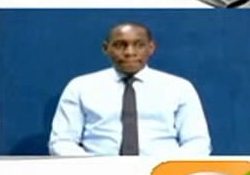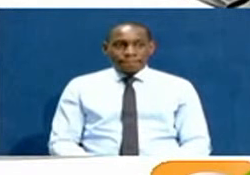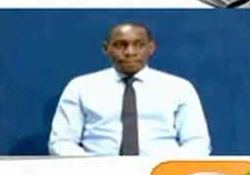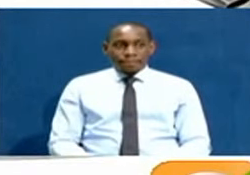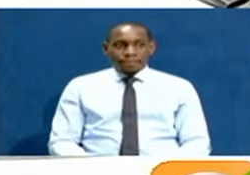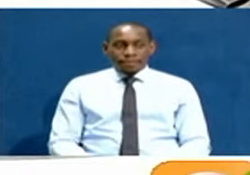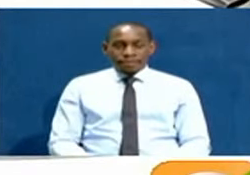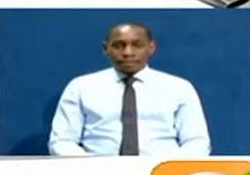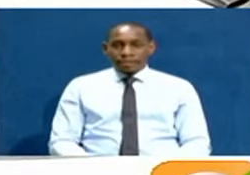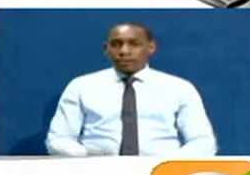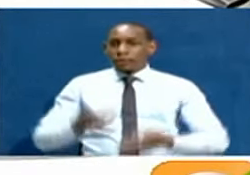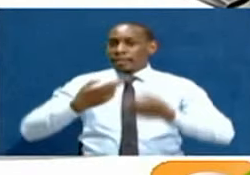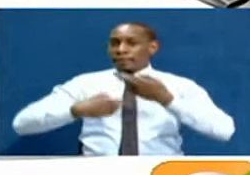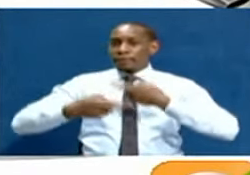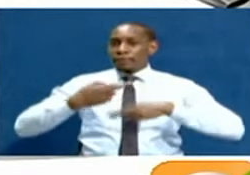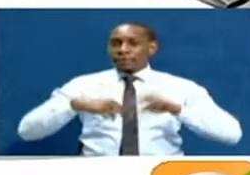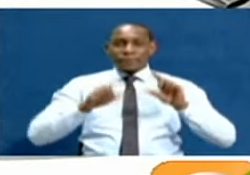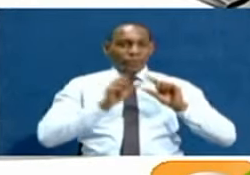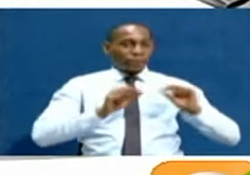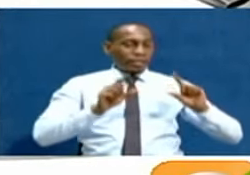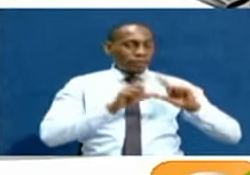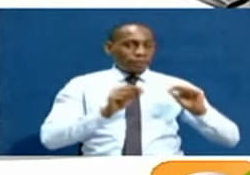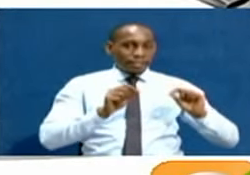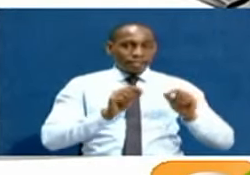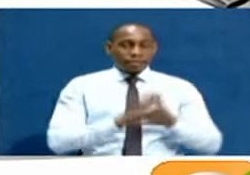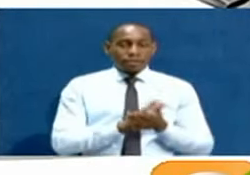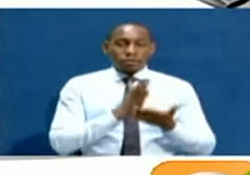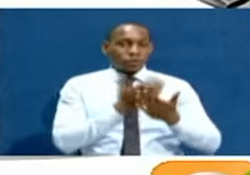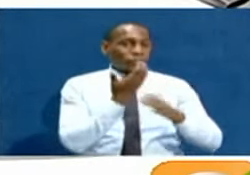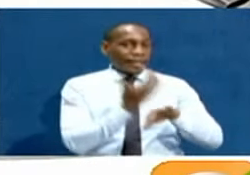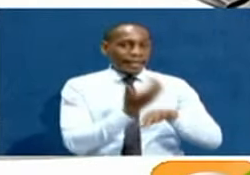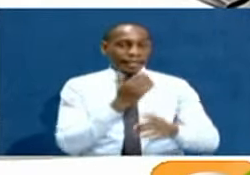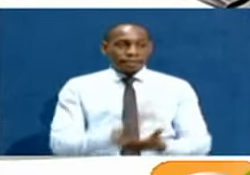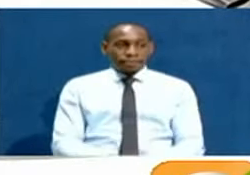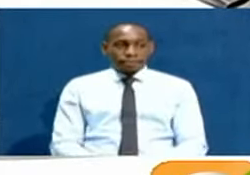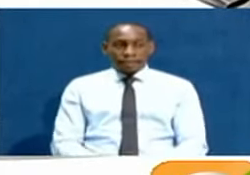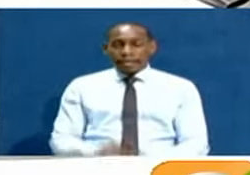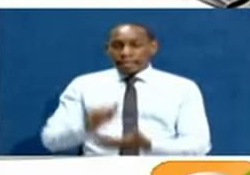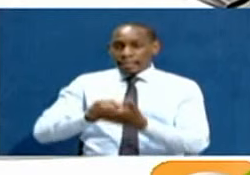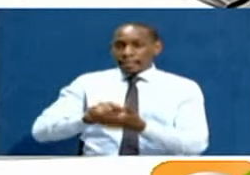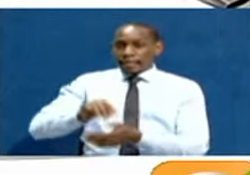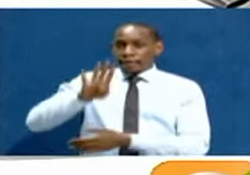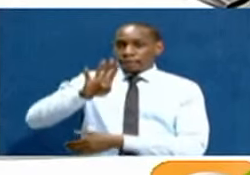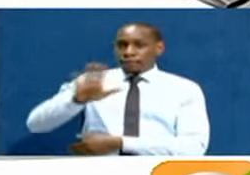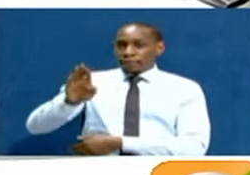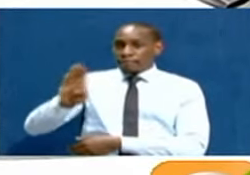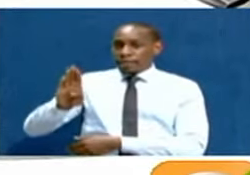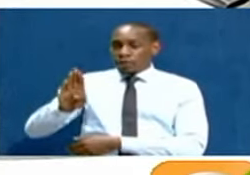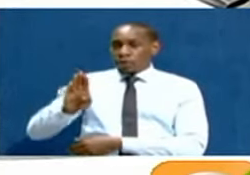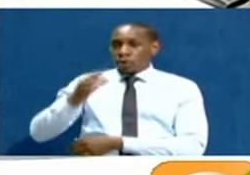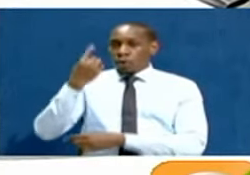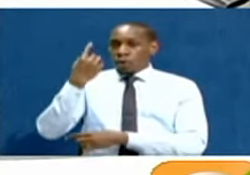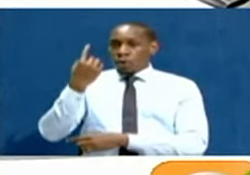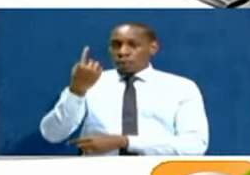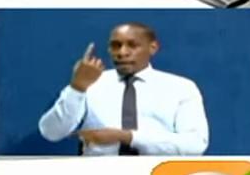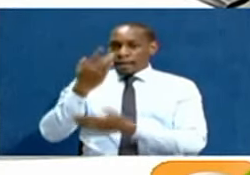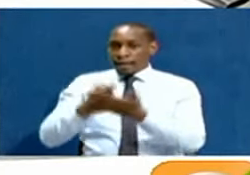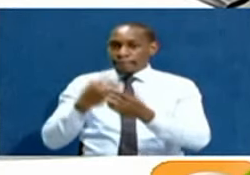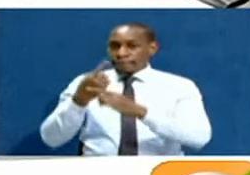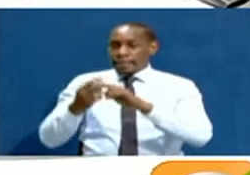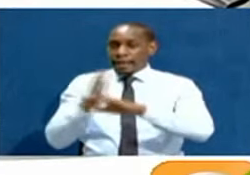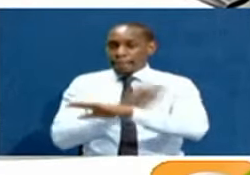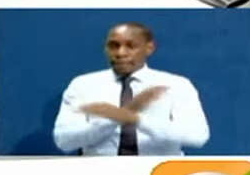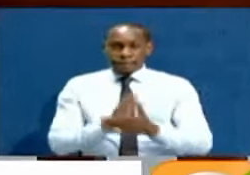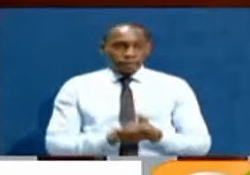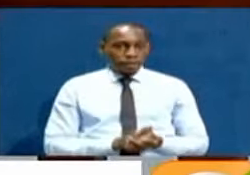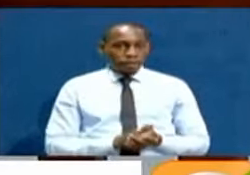It's a pity you bring back these words, you know. Quite difficult to live. But that was 45 billion a year and a half ago. Yeah.